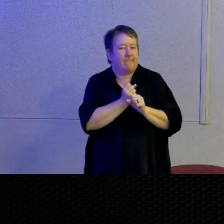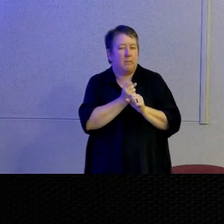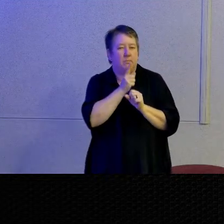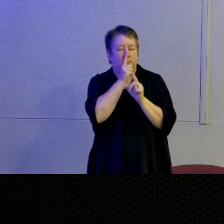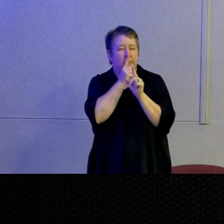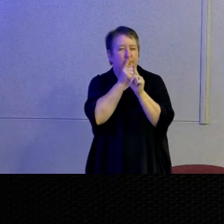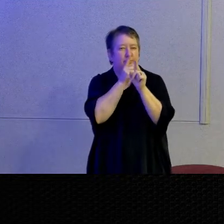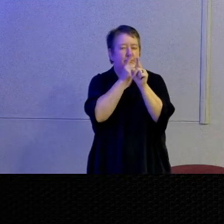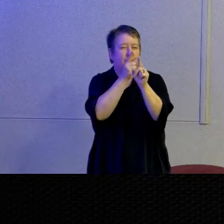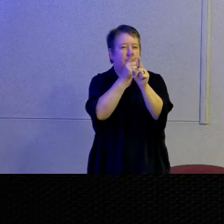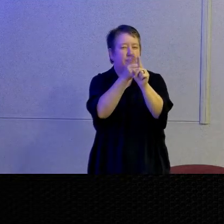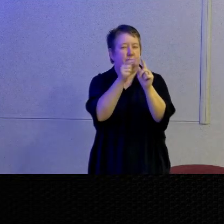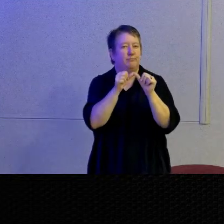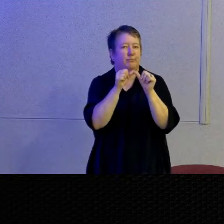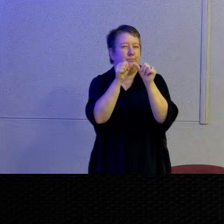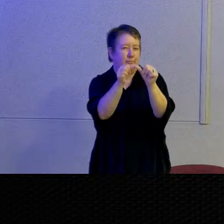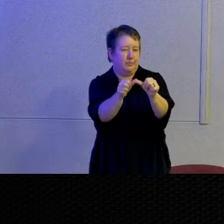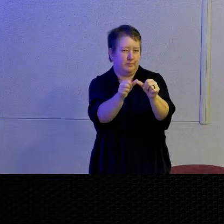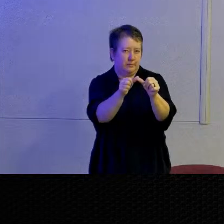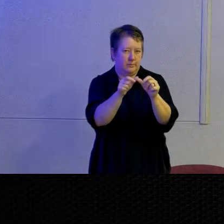viable going concern today.